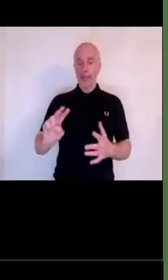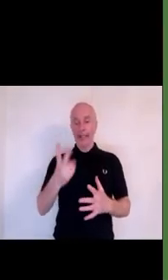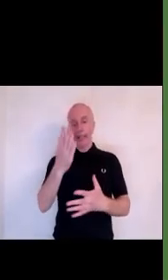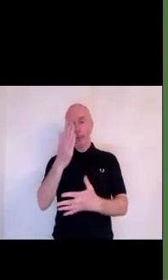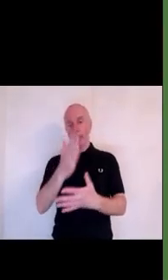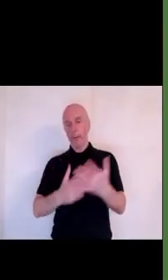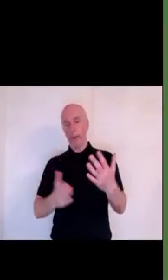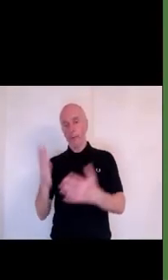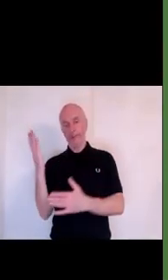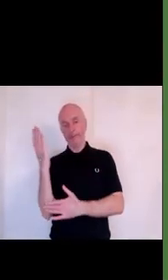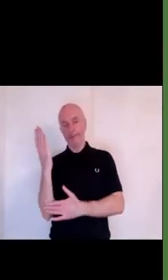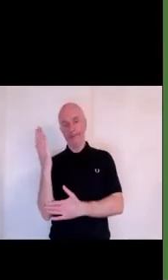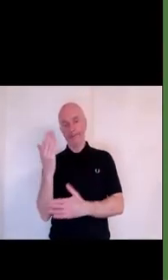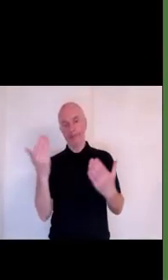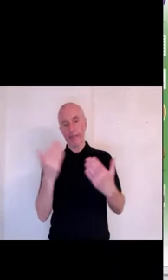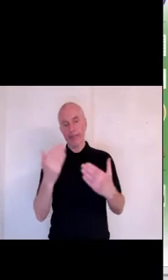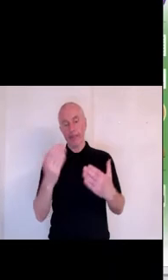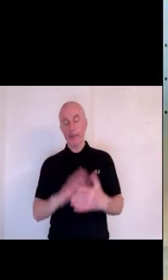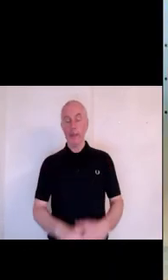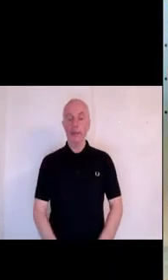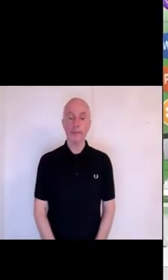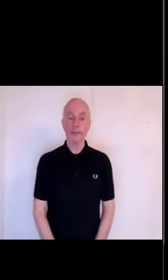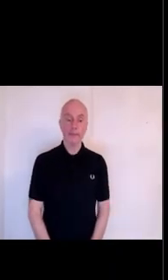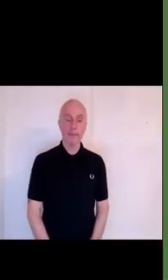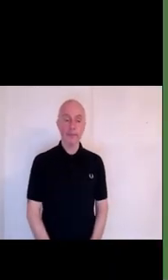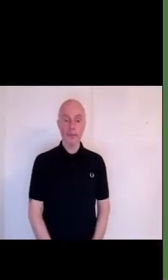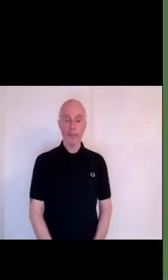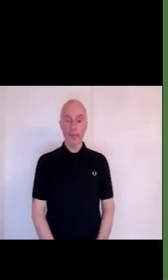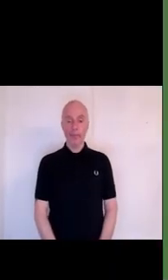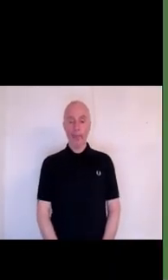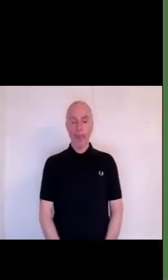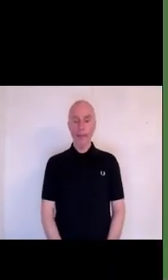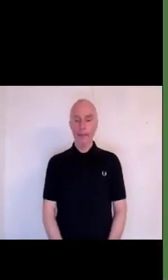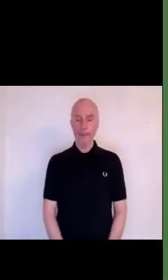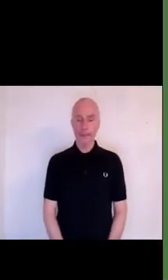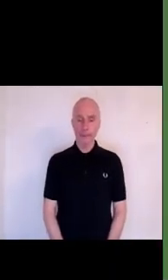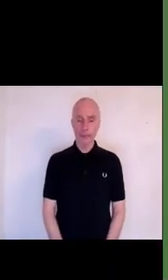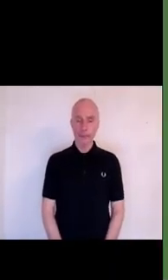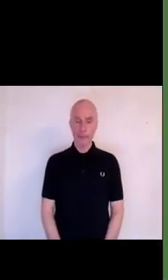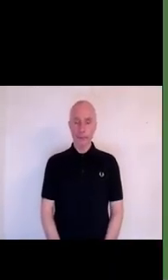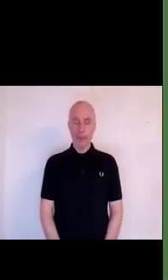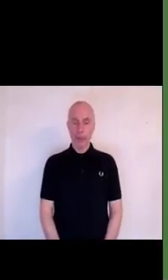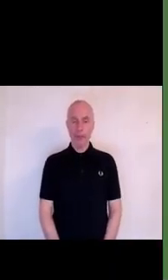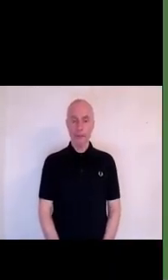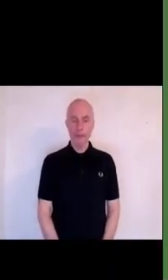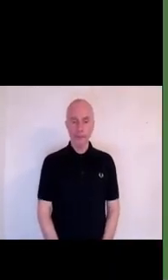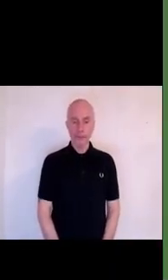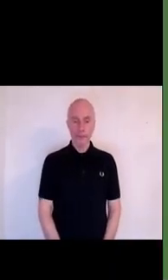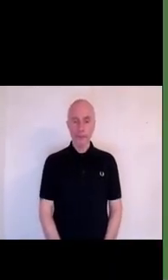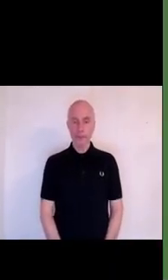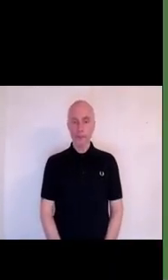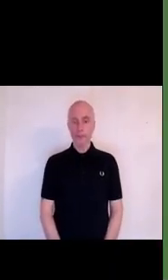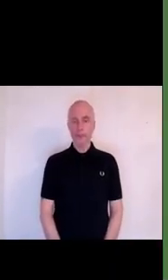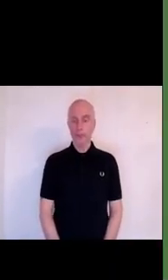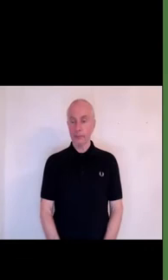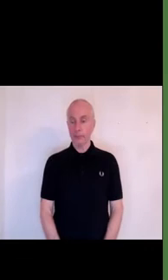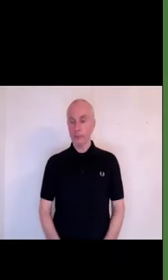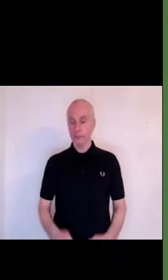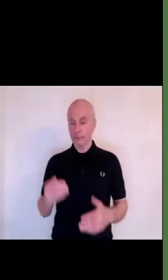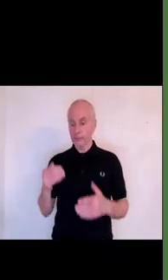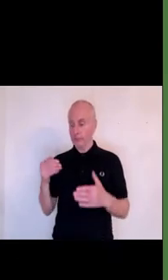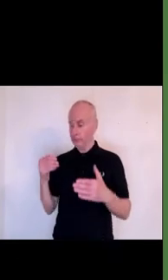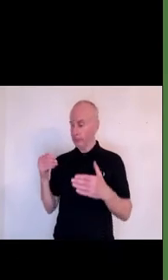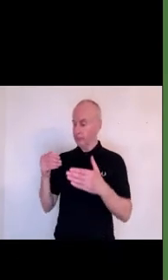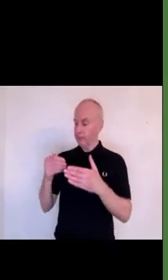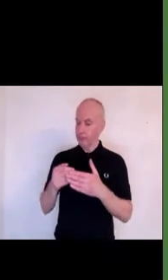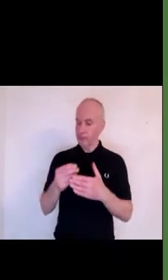you. Great. Thank you. So over the past 20 minutes or so, you're probably